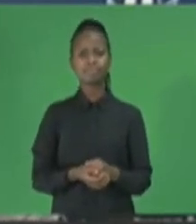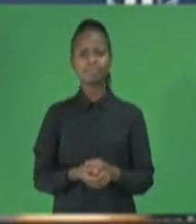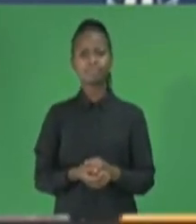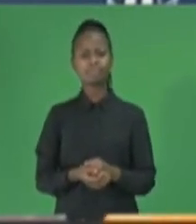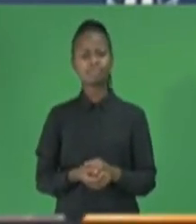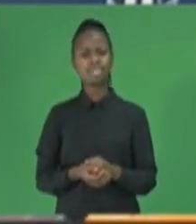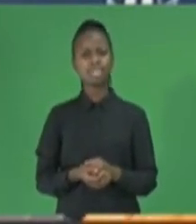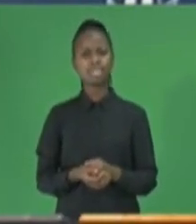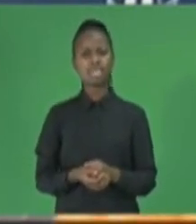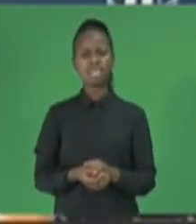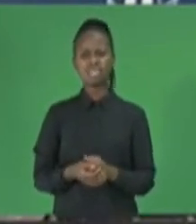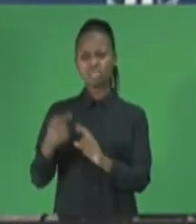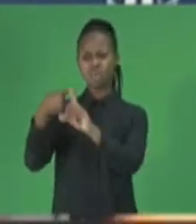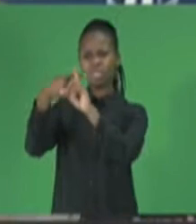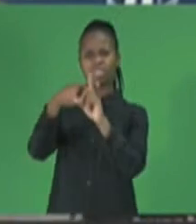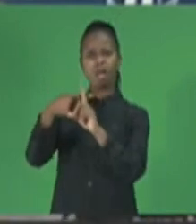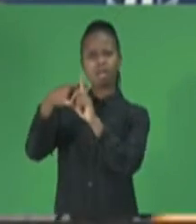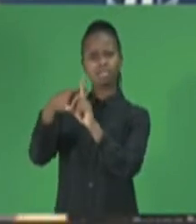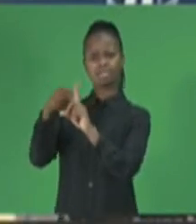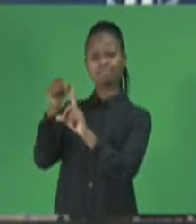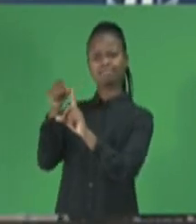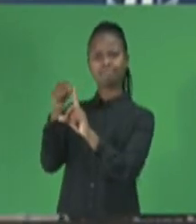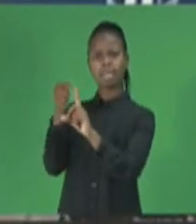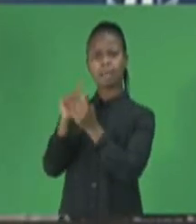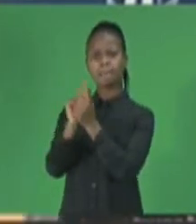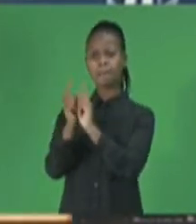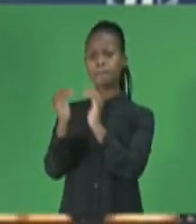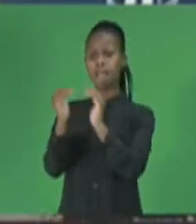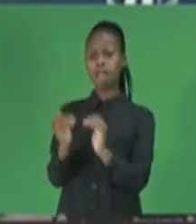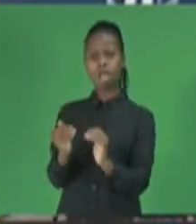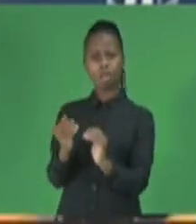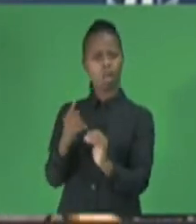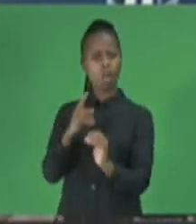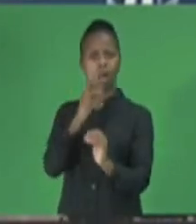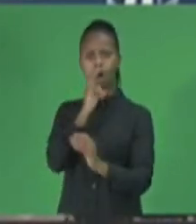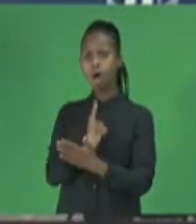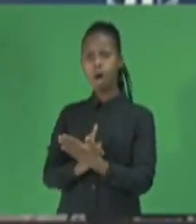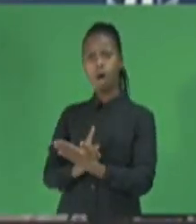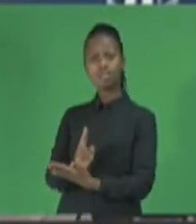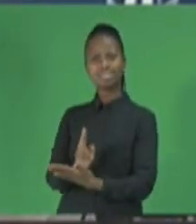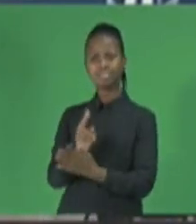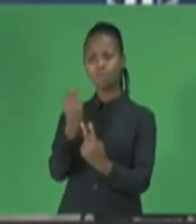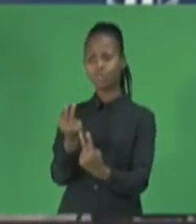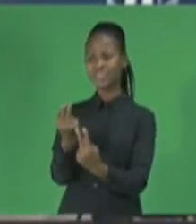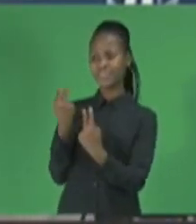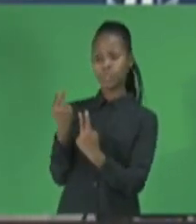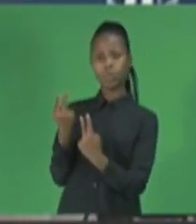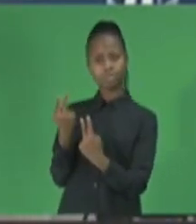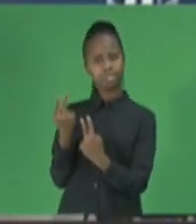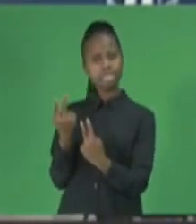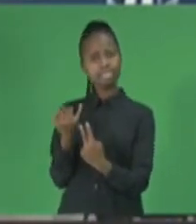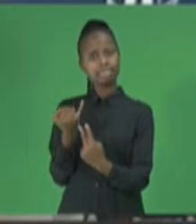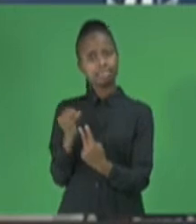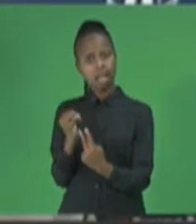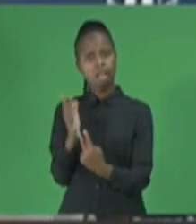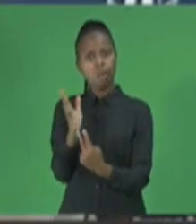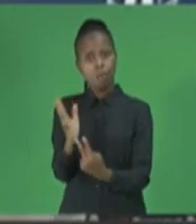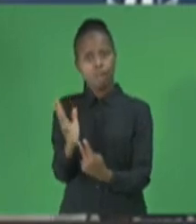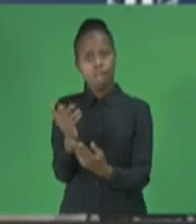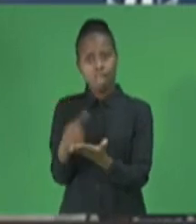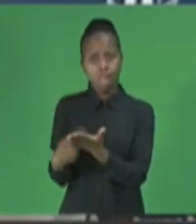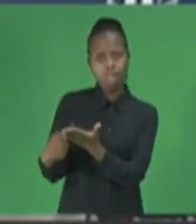lower target. We do not have, the review is underway. We have just stated that that is where we think that South